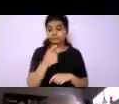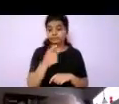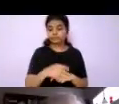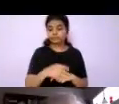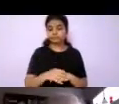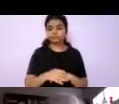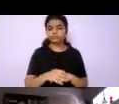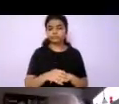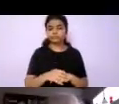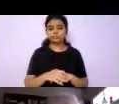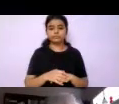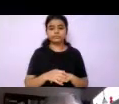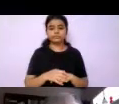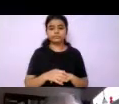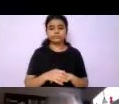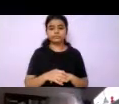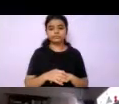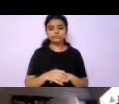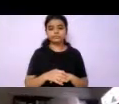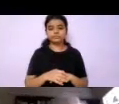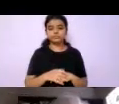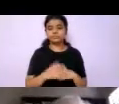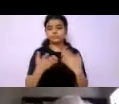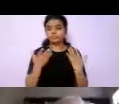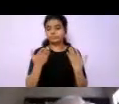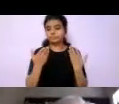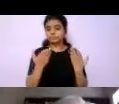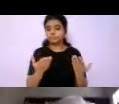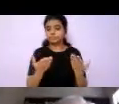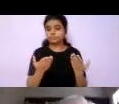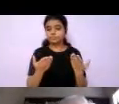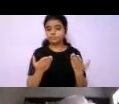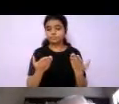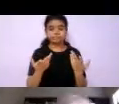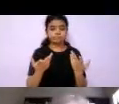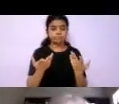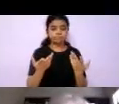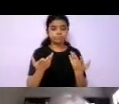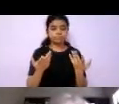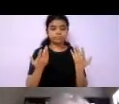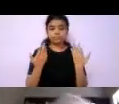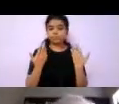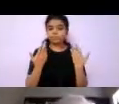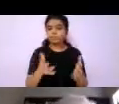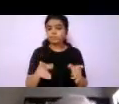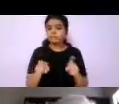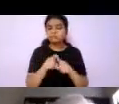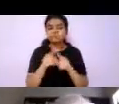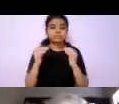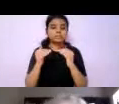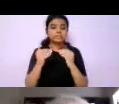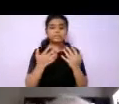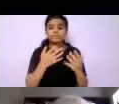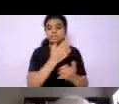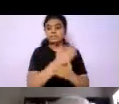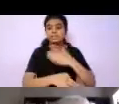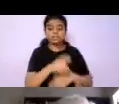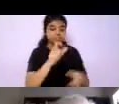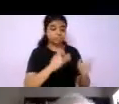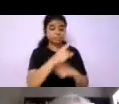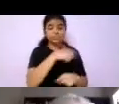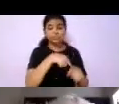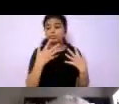very antithesis of the emancipatory goals of full equal rights, participation,